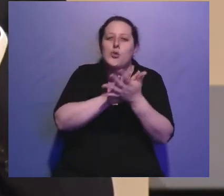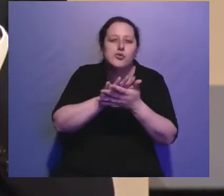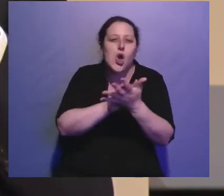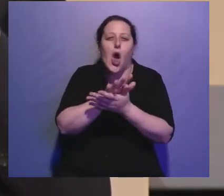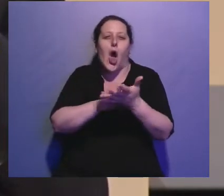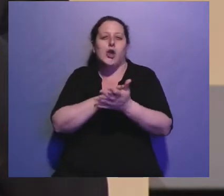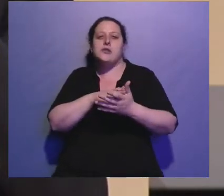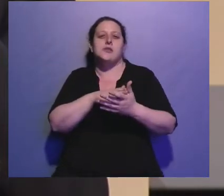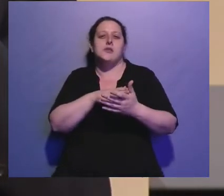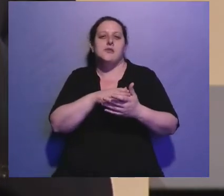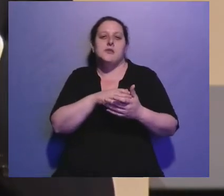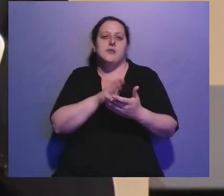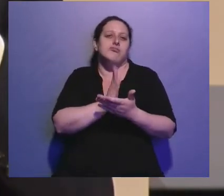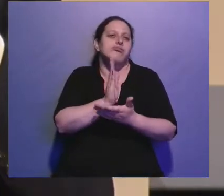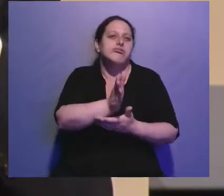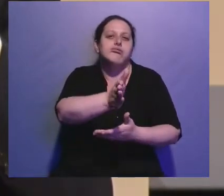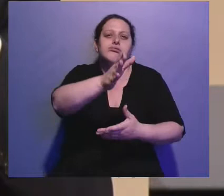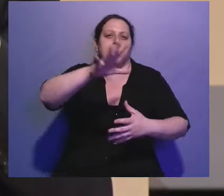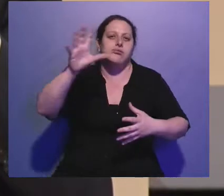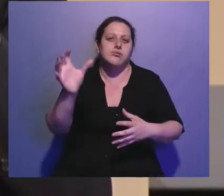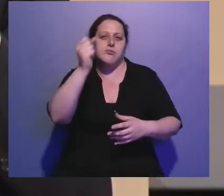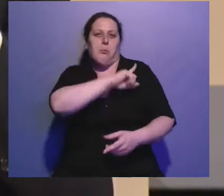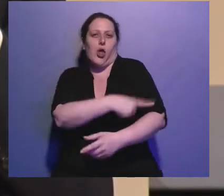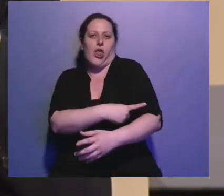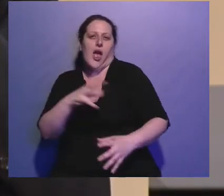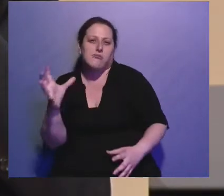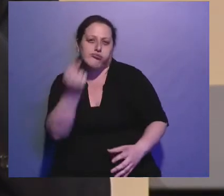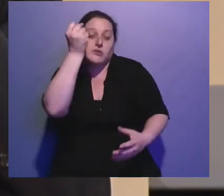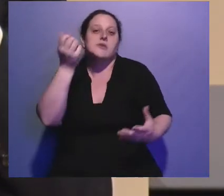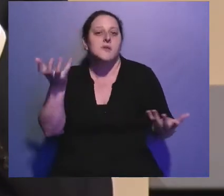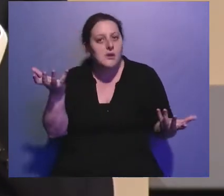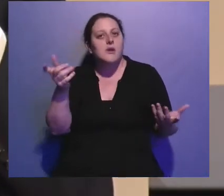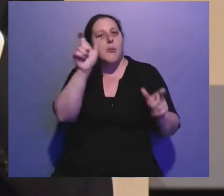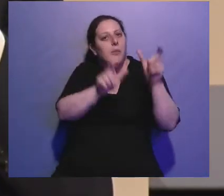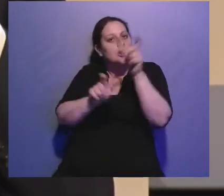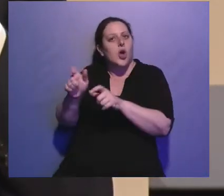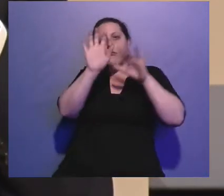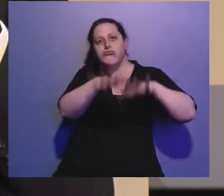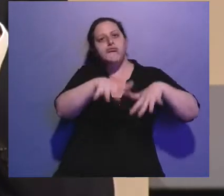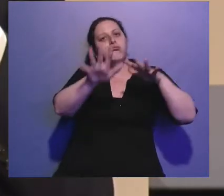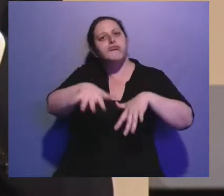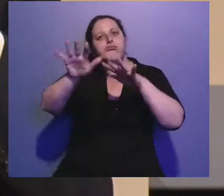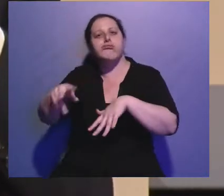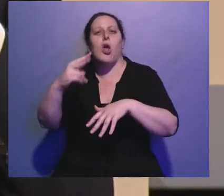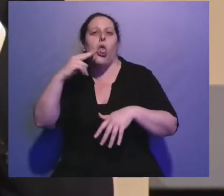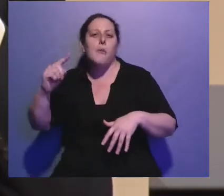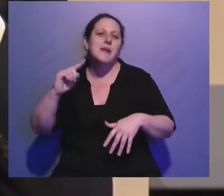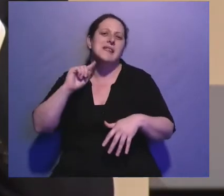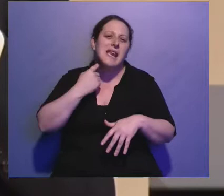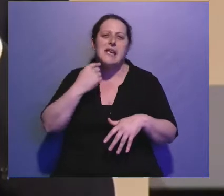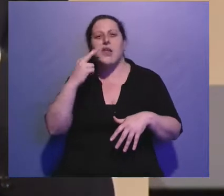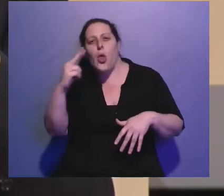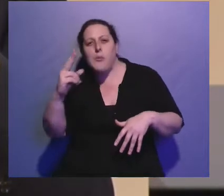systemic corruption that abused of power. So people took to the streets, and they exerted a lot of pressure